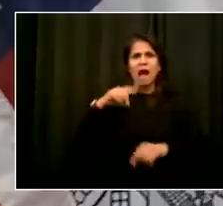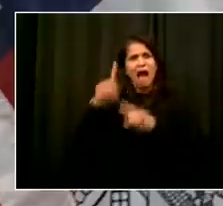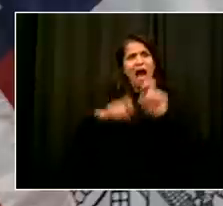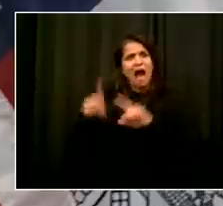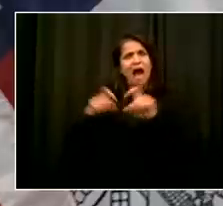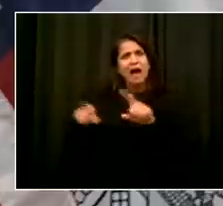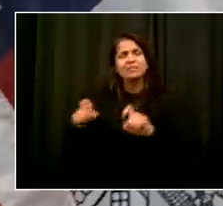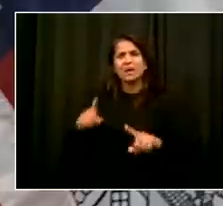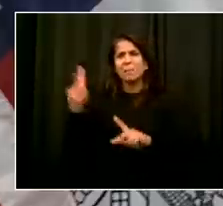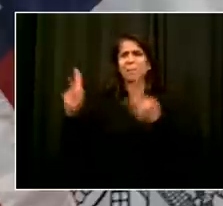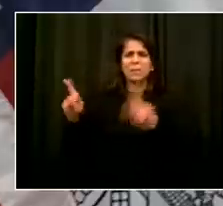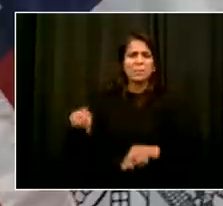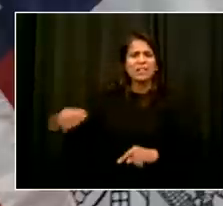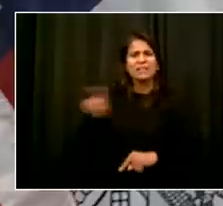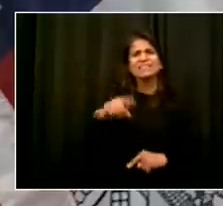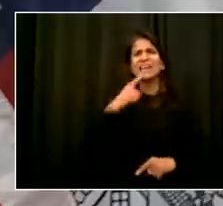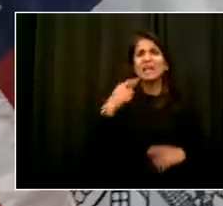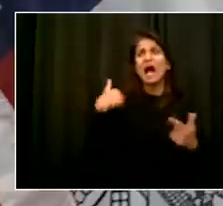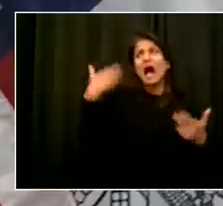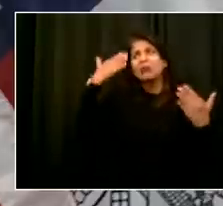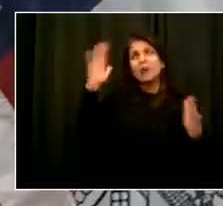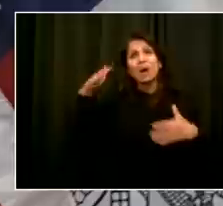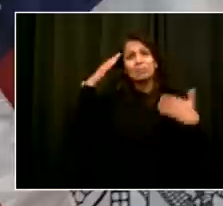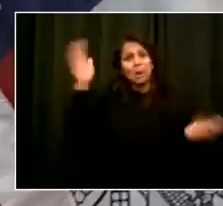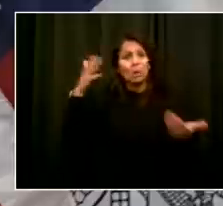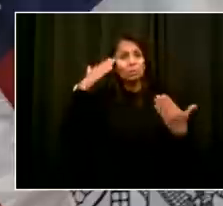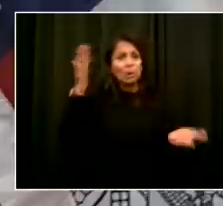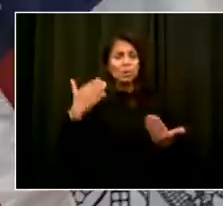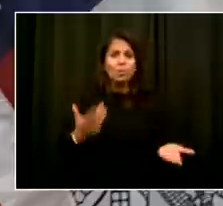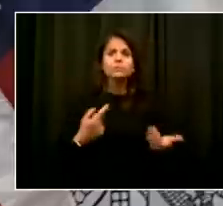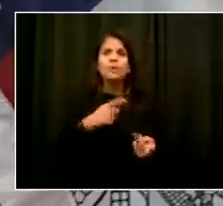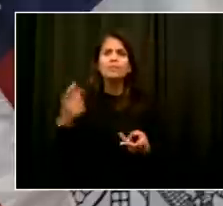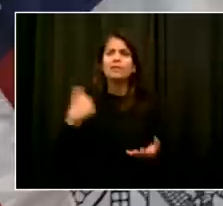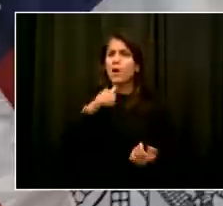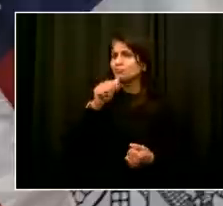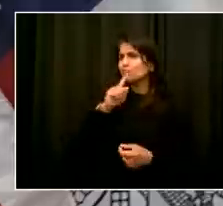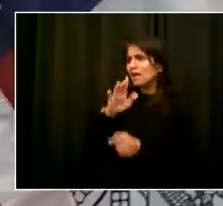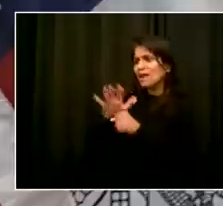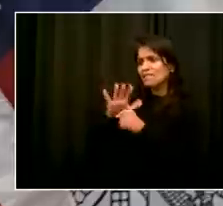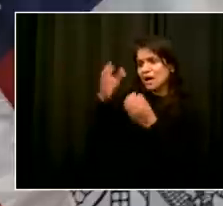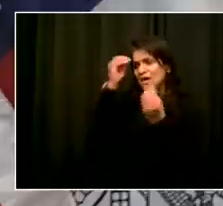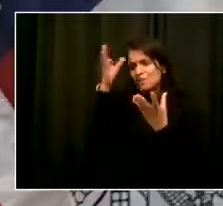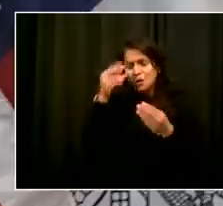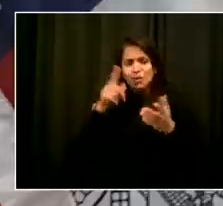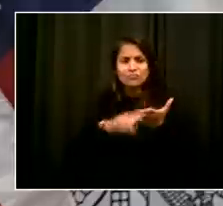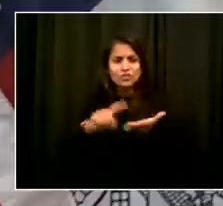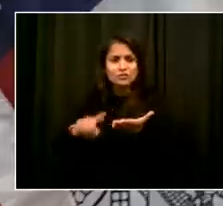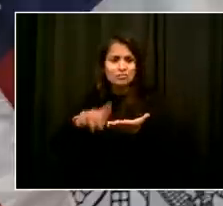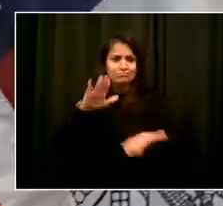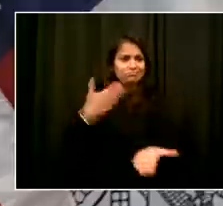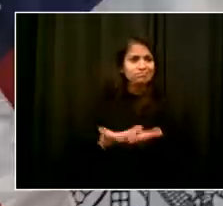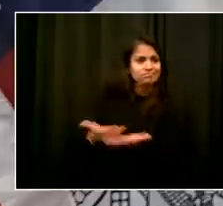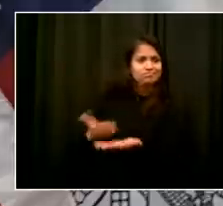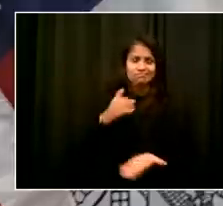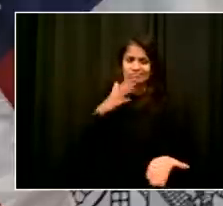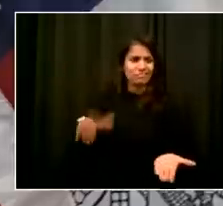is there some point at which we might have some more information and people with antibodies might be treated like people with the vaccine eventually will be